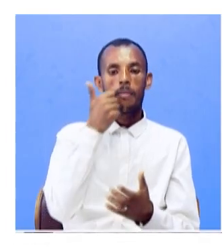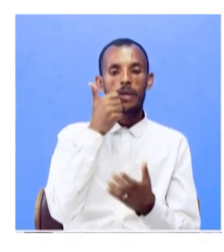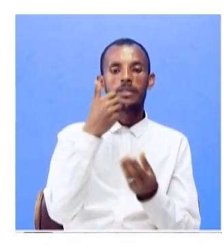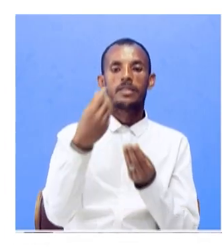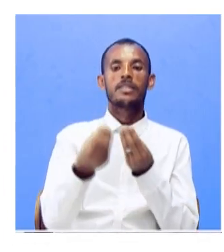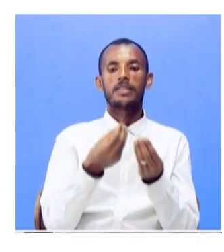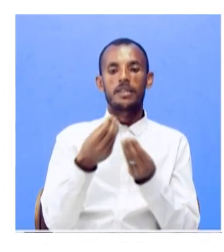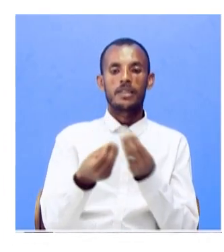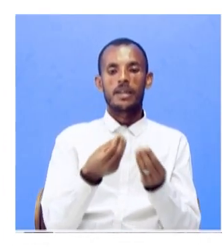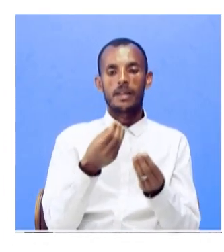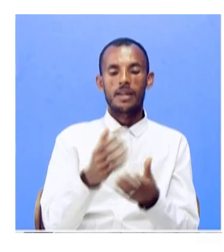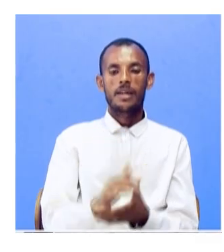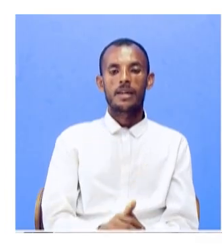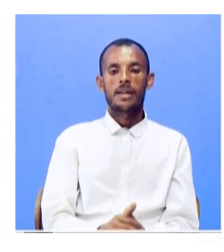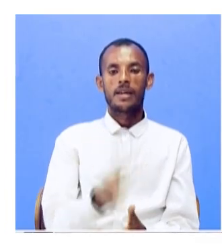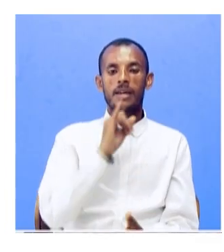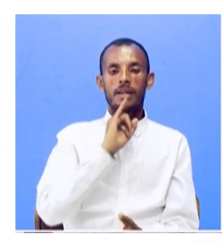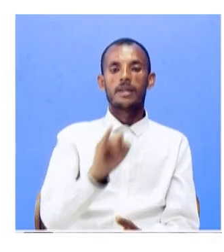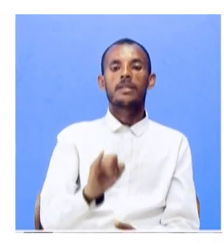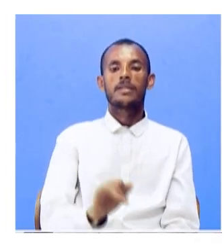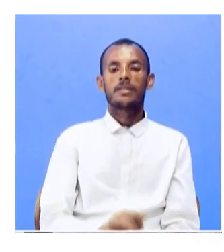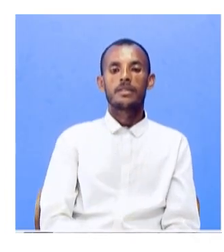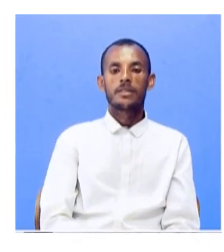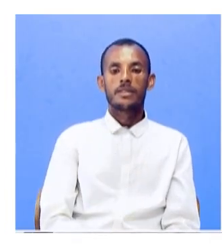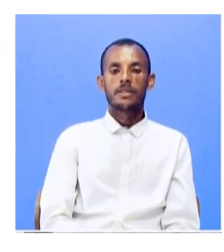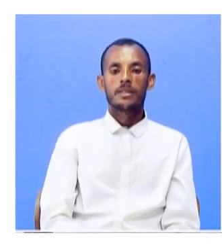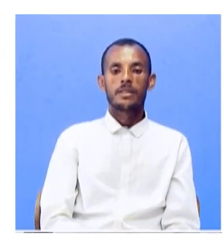is, it is